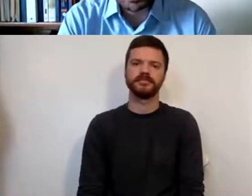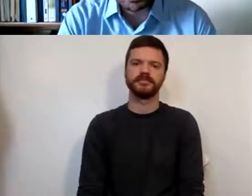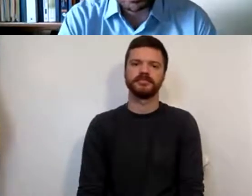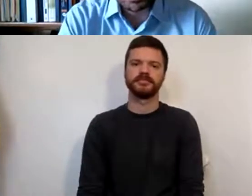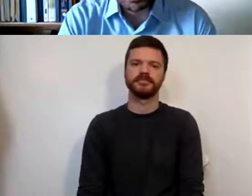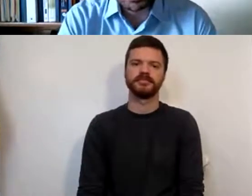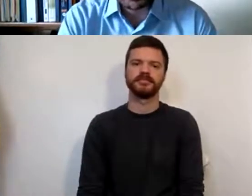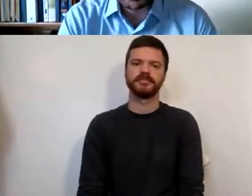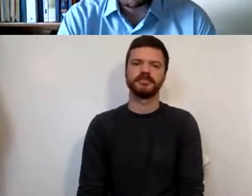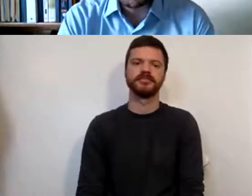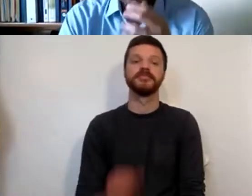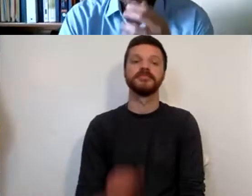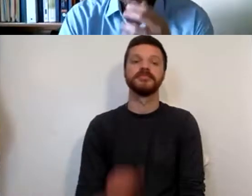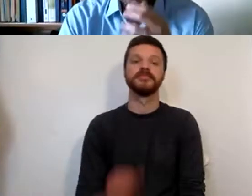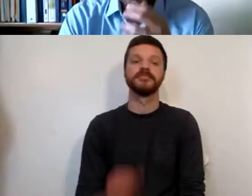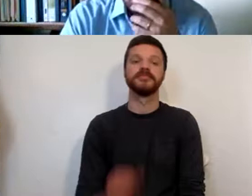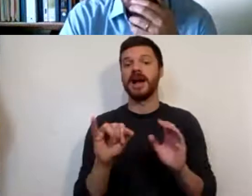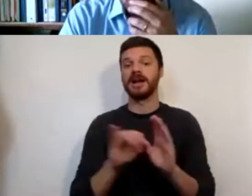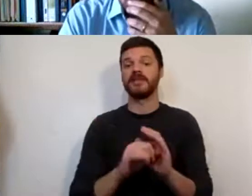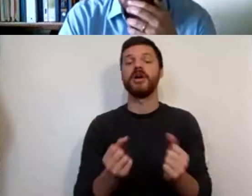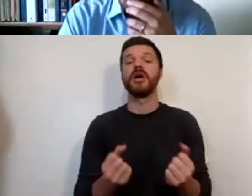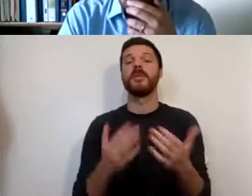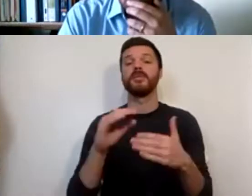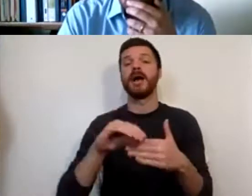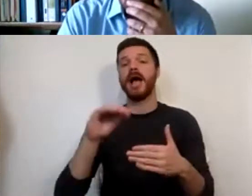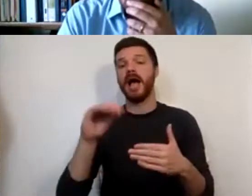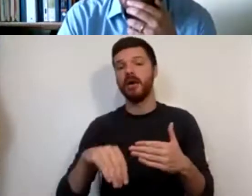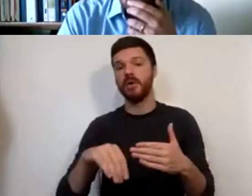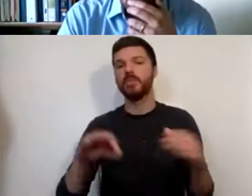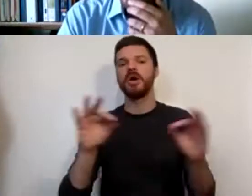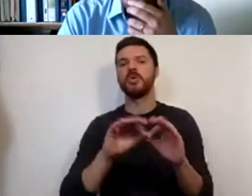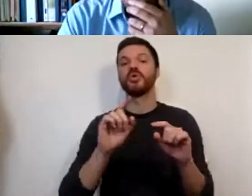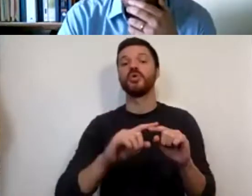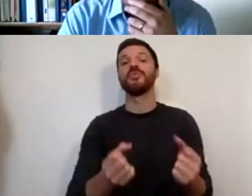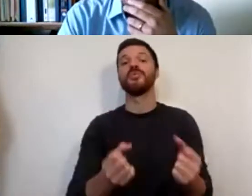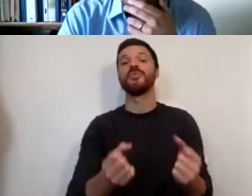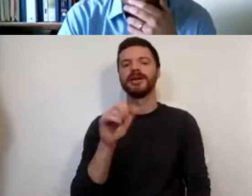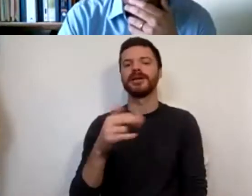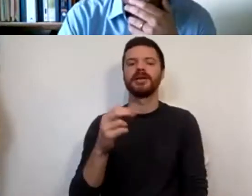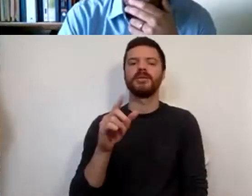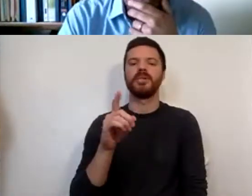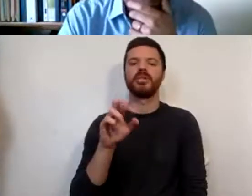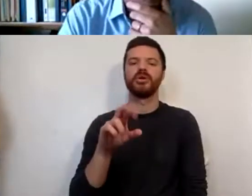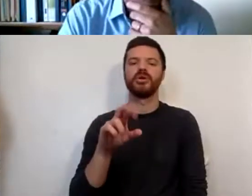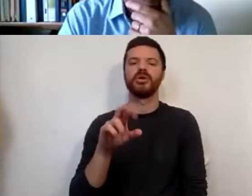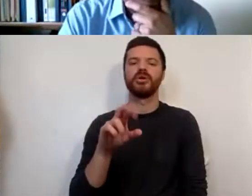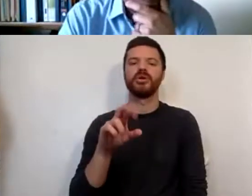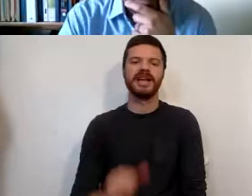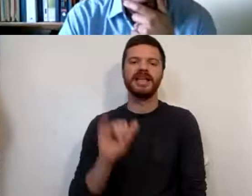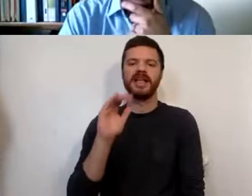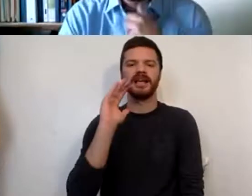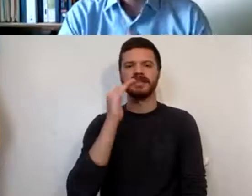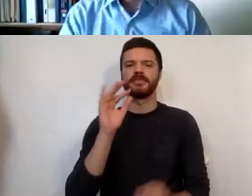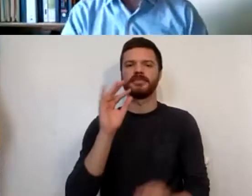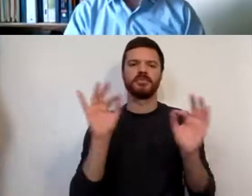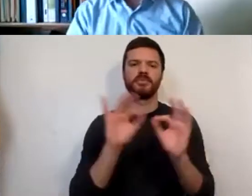multiple outcomes that are important to the multiple key stakeholders, would seem to be important. And I